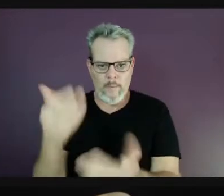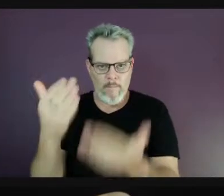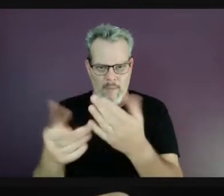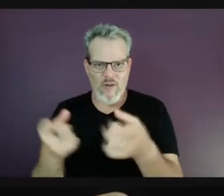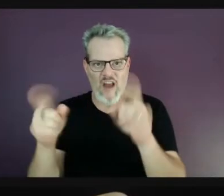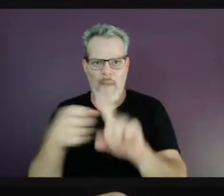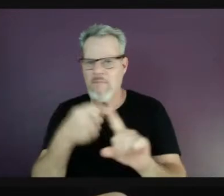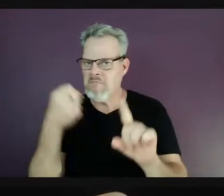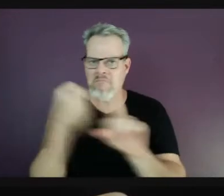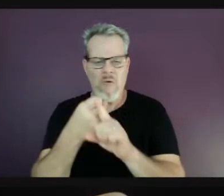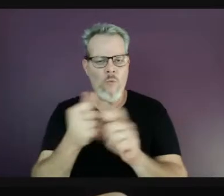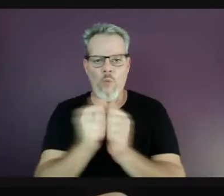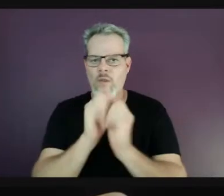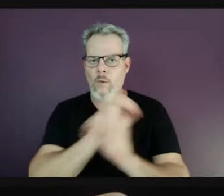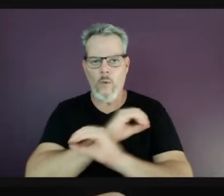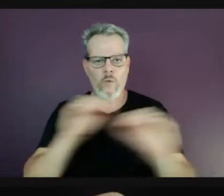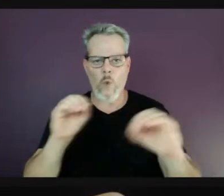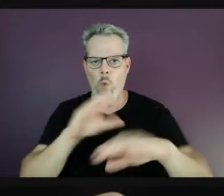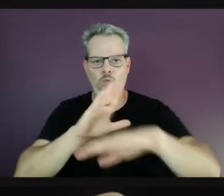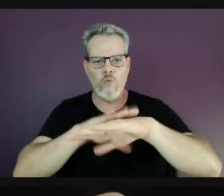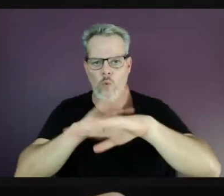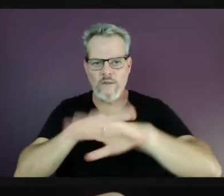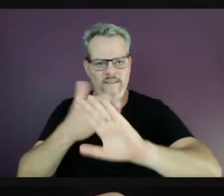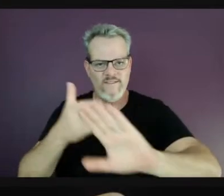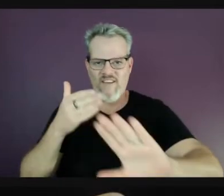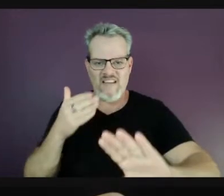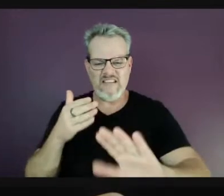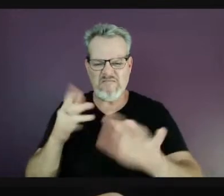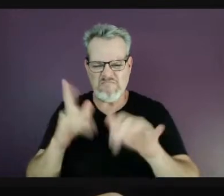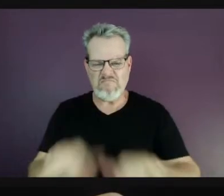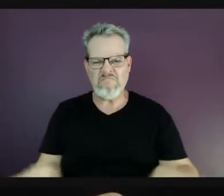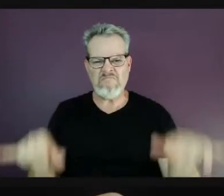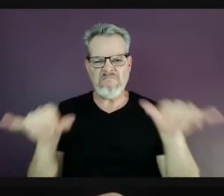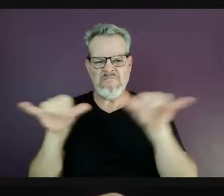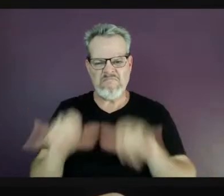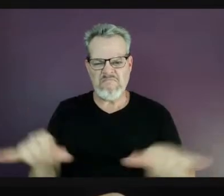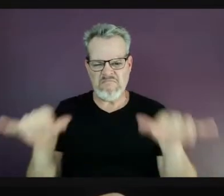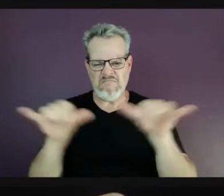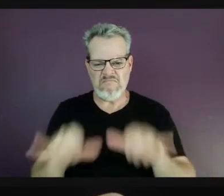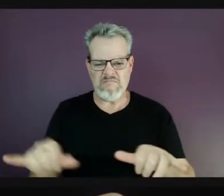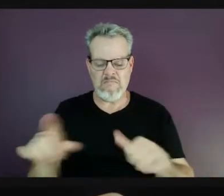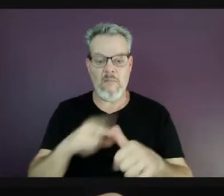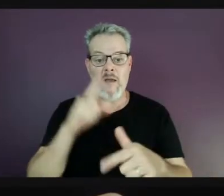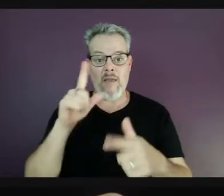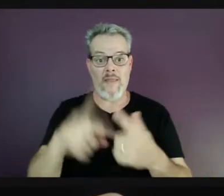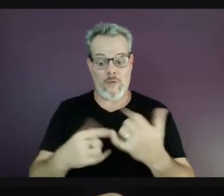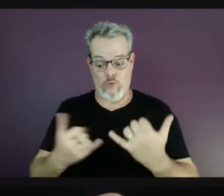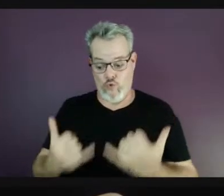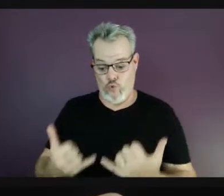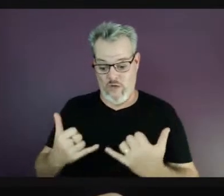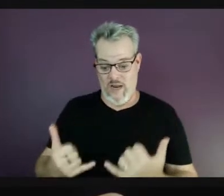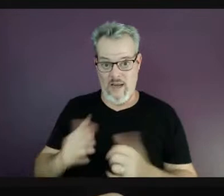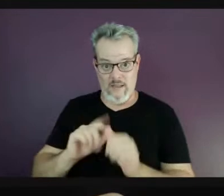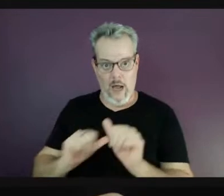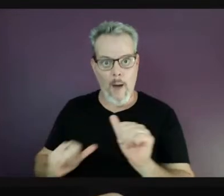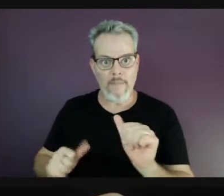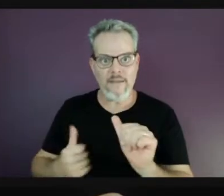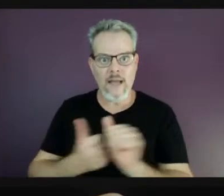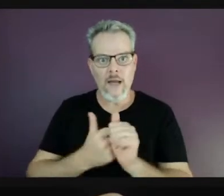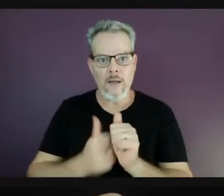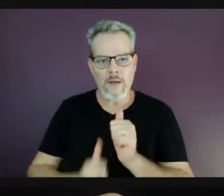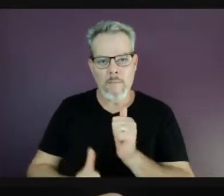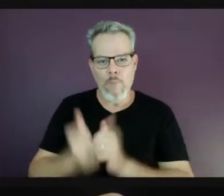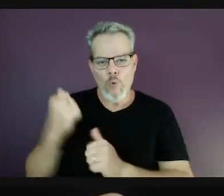notice. Everything else is pretty much the same there. And then coming to today's update, the most current